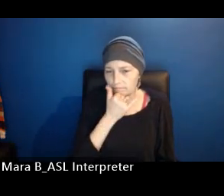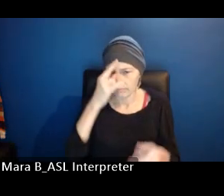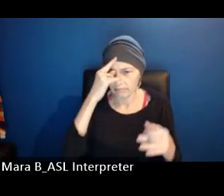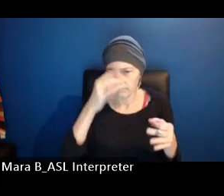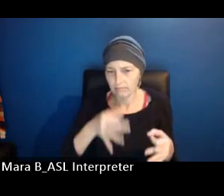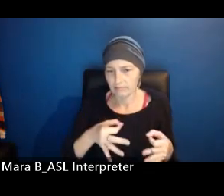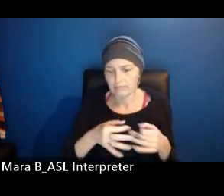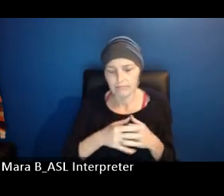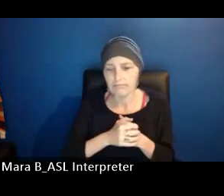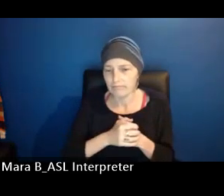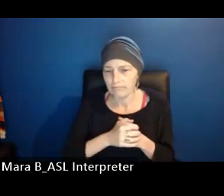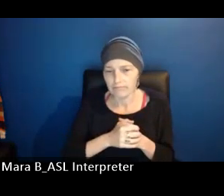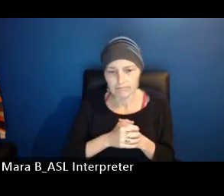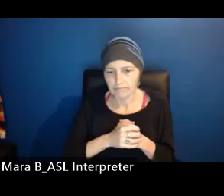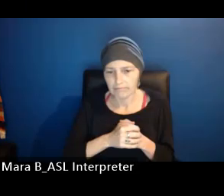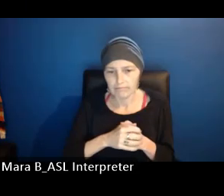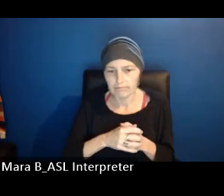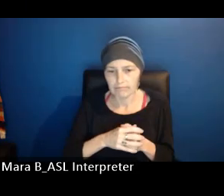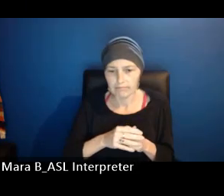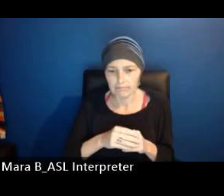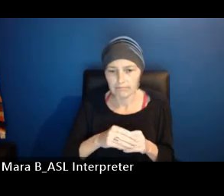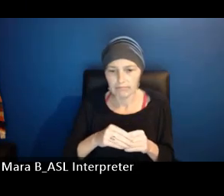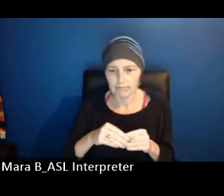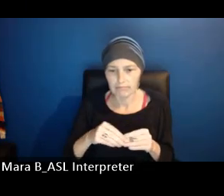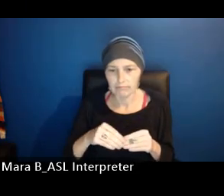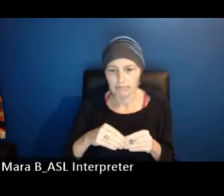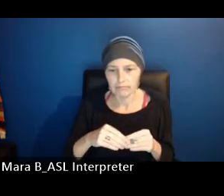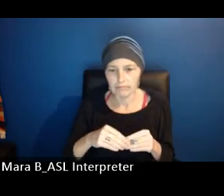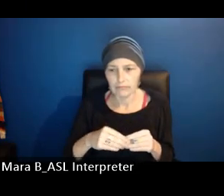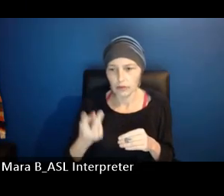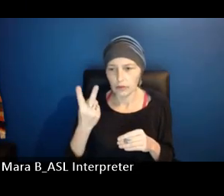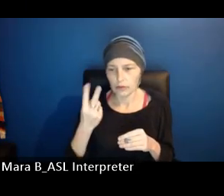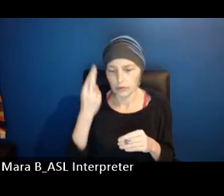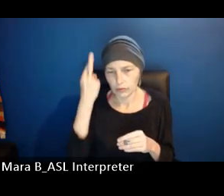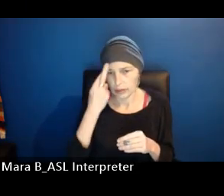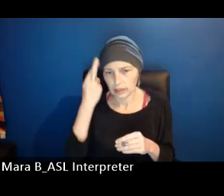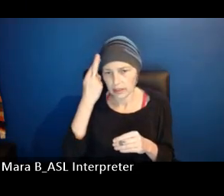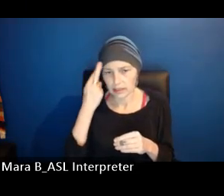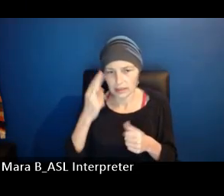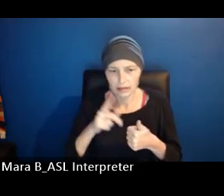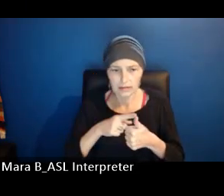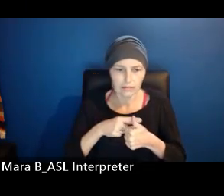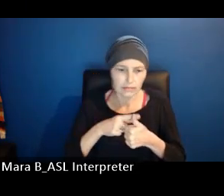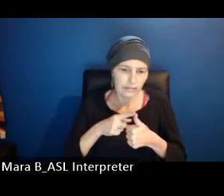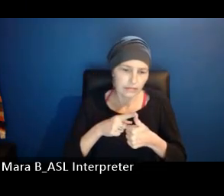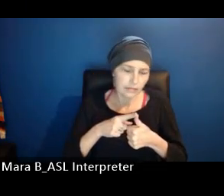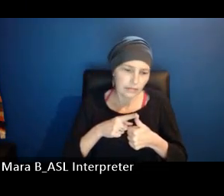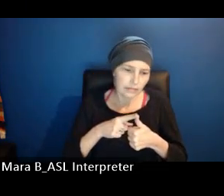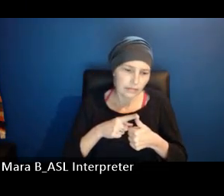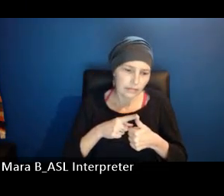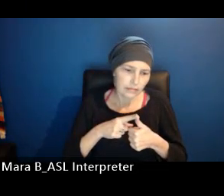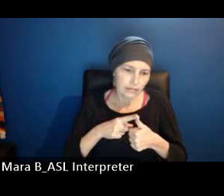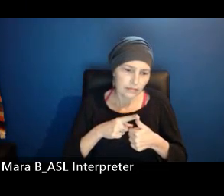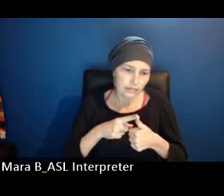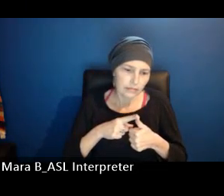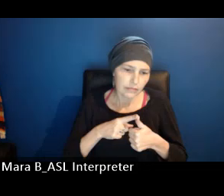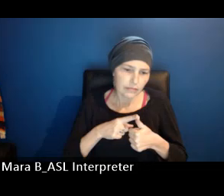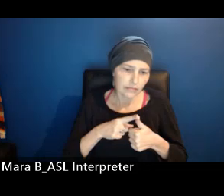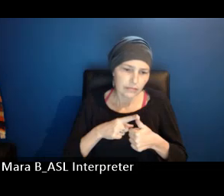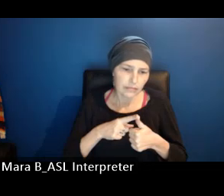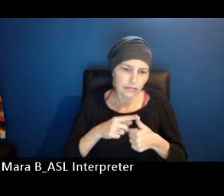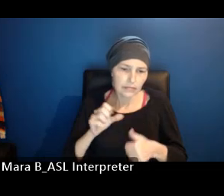made on two fronts. I want to add my vote to CPU, see